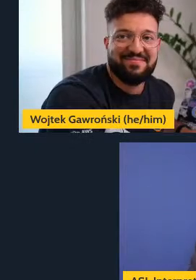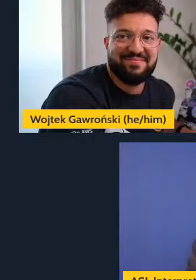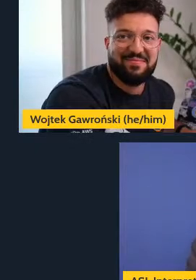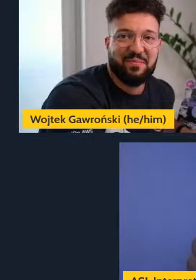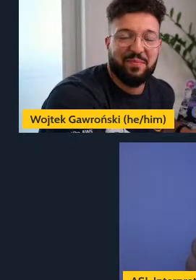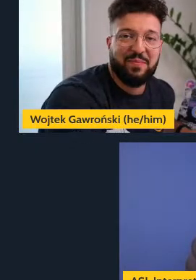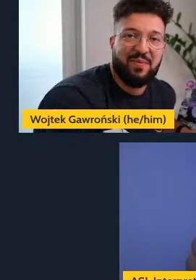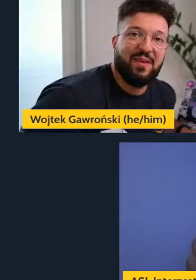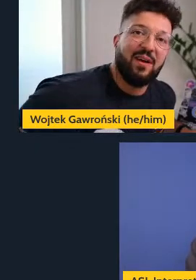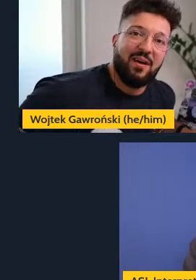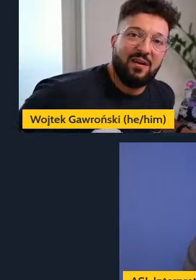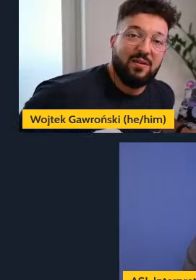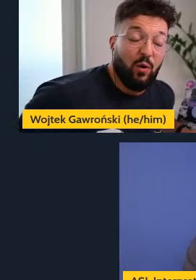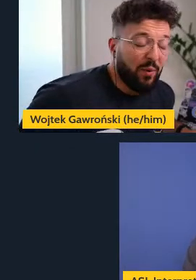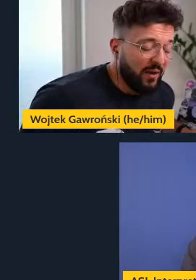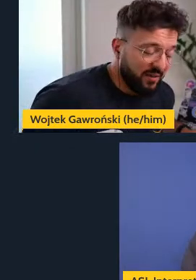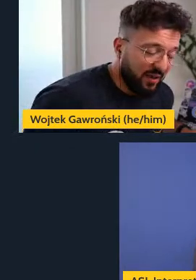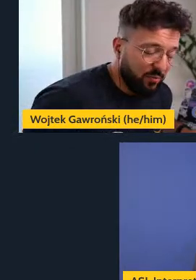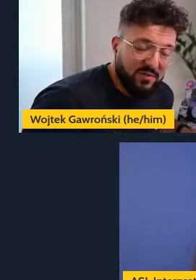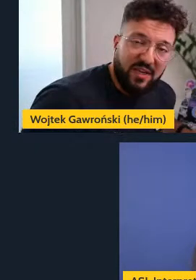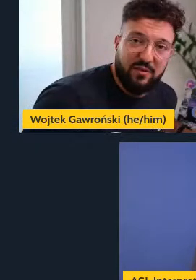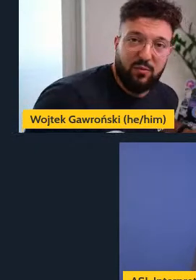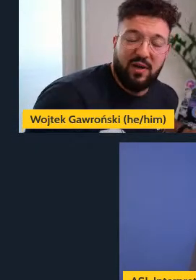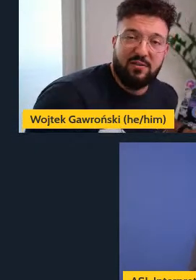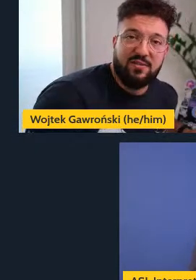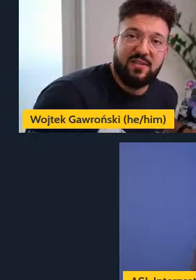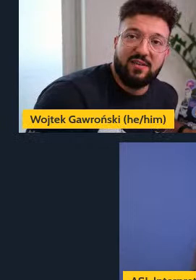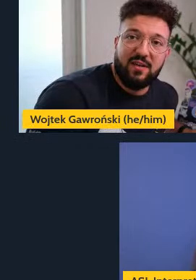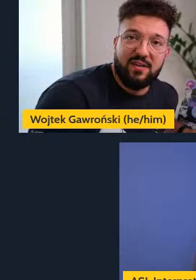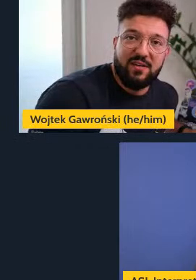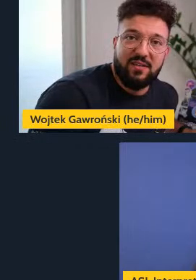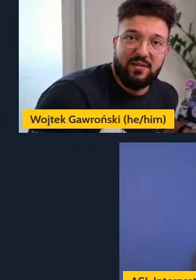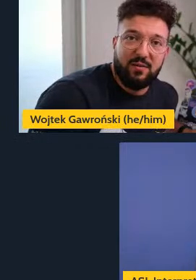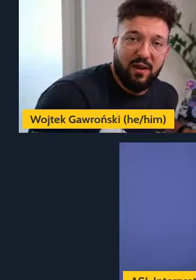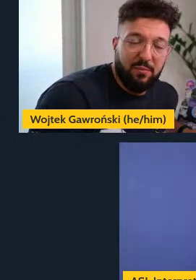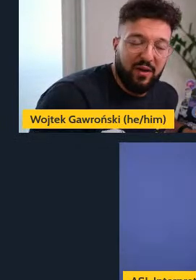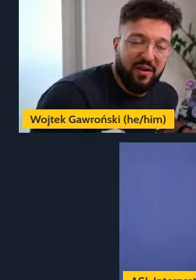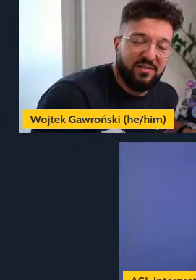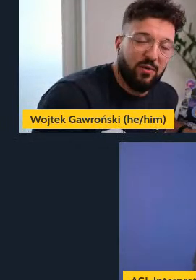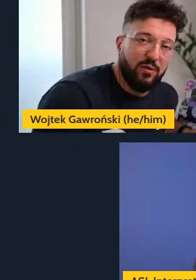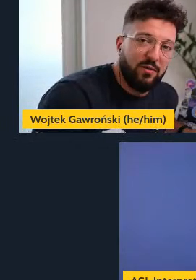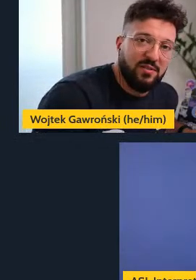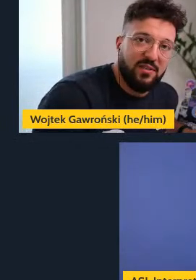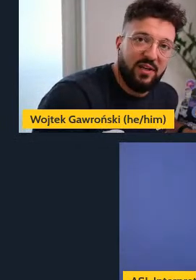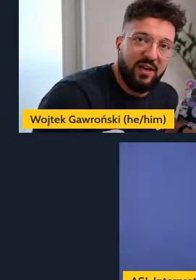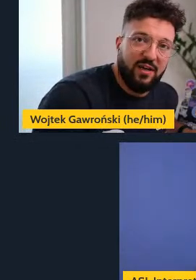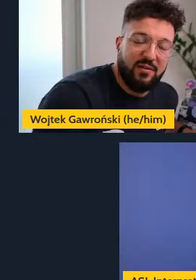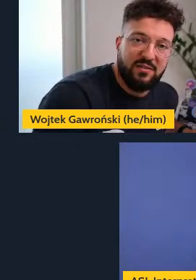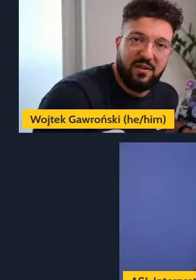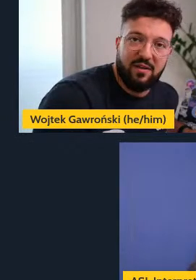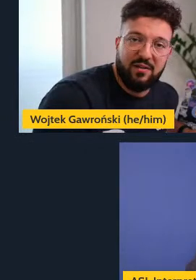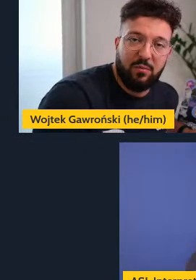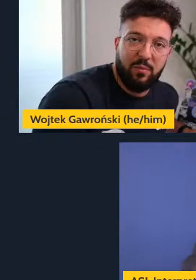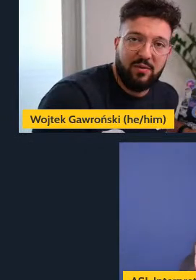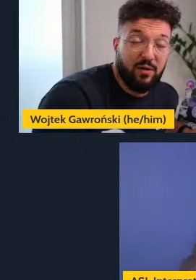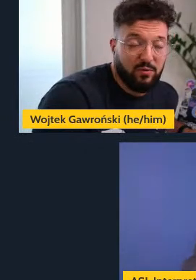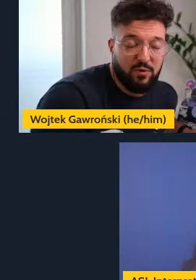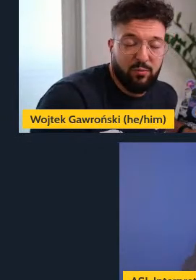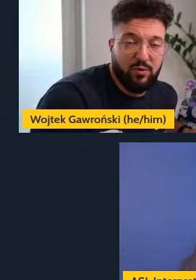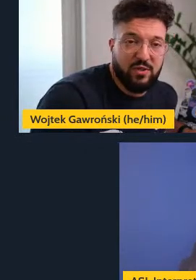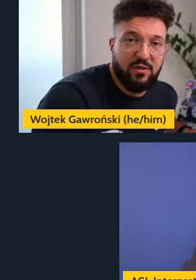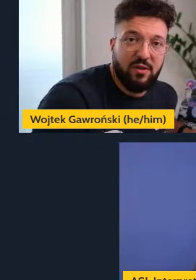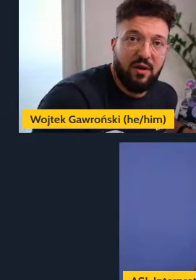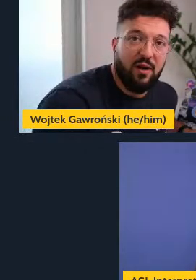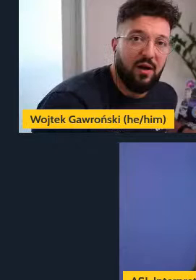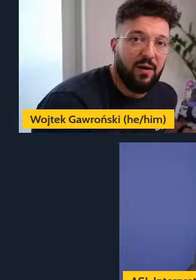Wojtek? On my end, I would second what Andra said. I laid my hands only on CDK at the moment, and